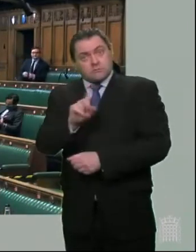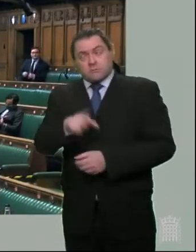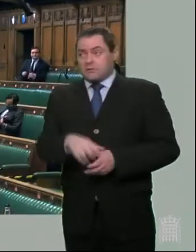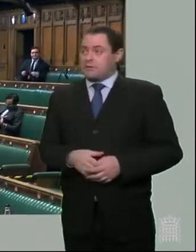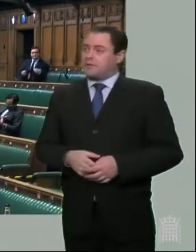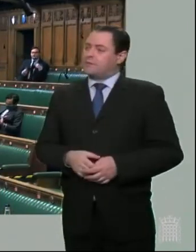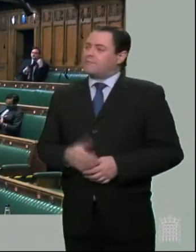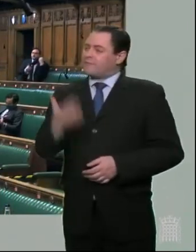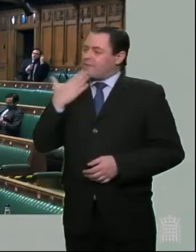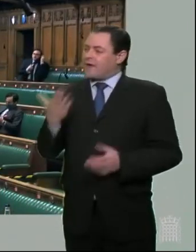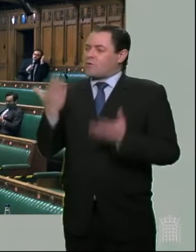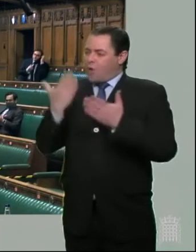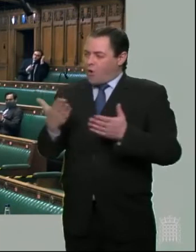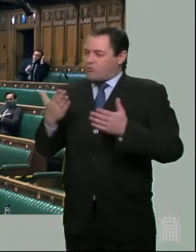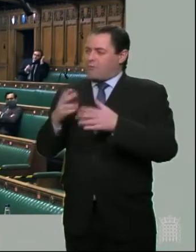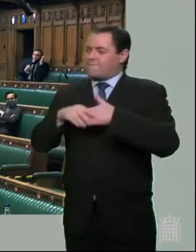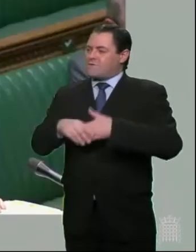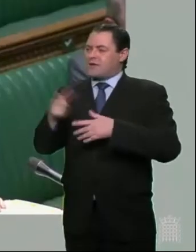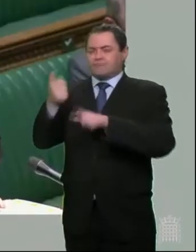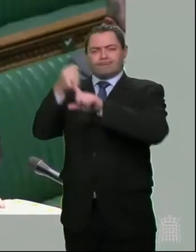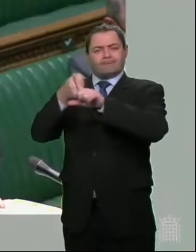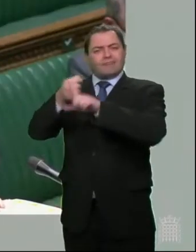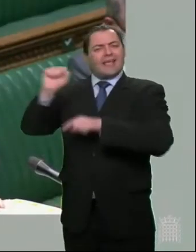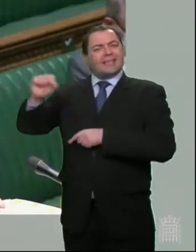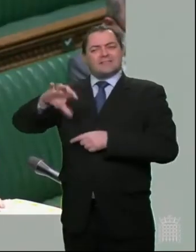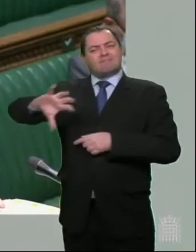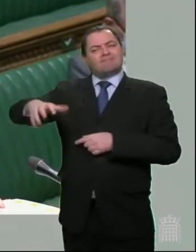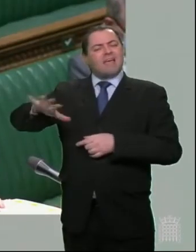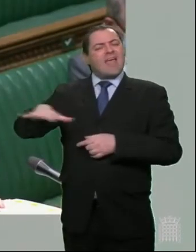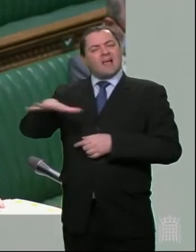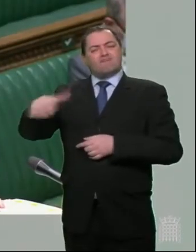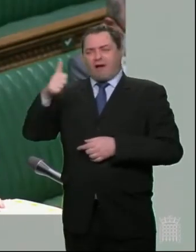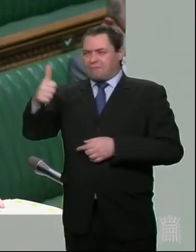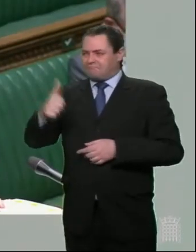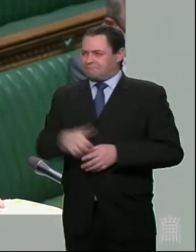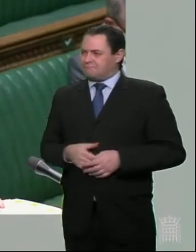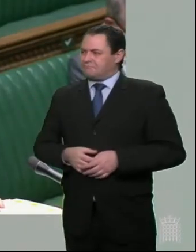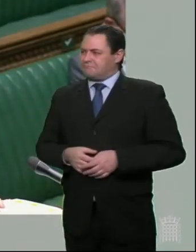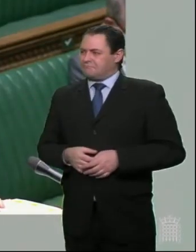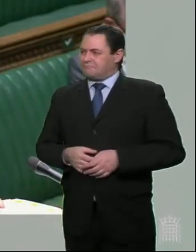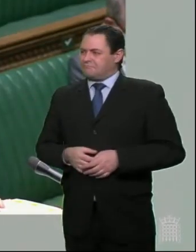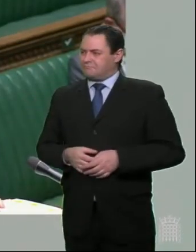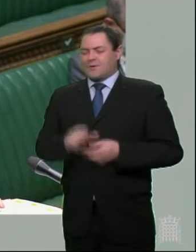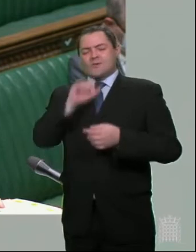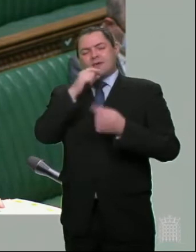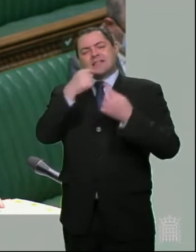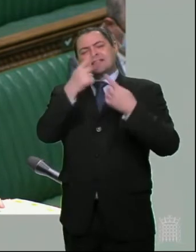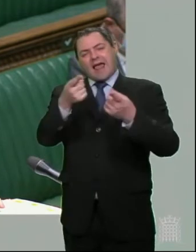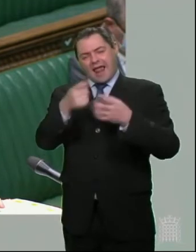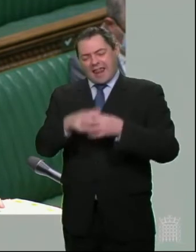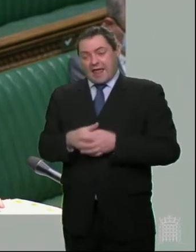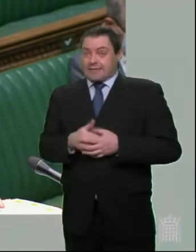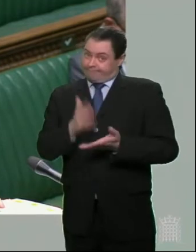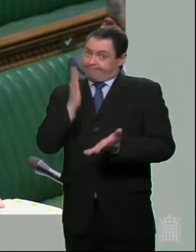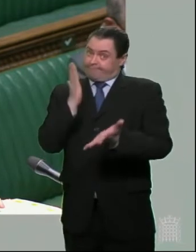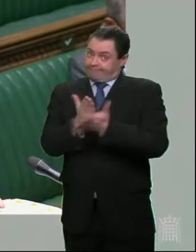who's a fantastic campaigner for his constituents, and I can tell him that we are